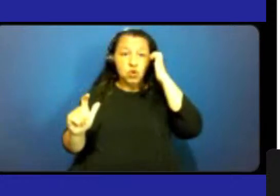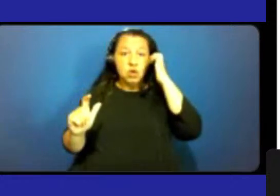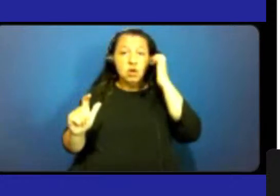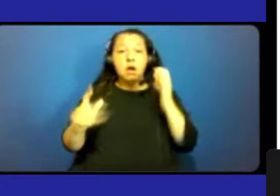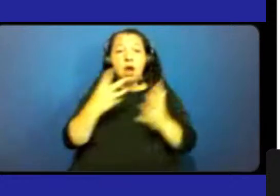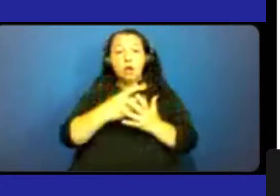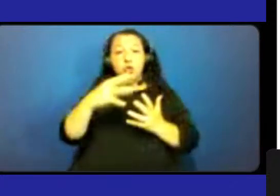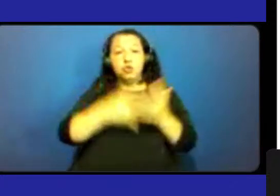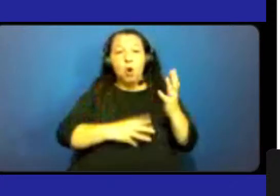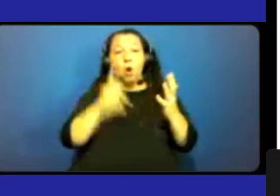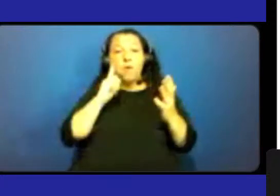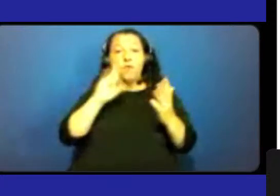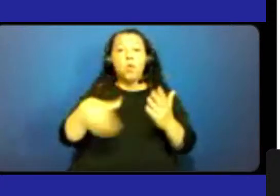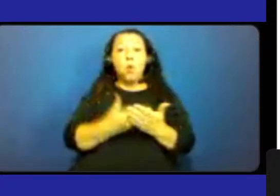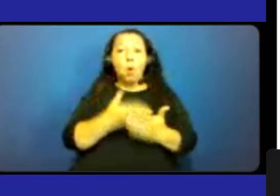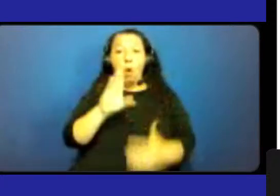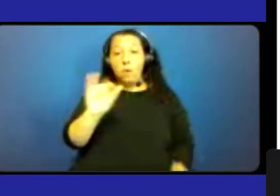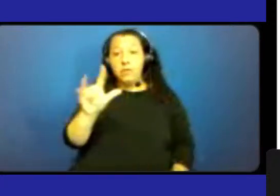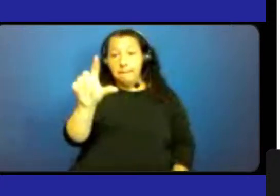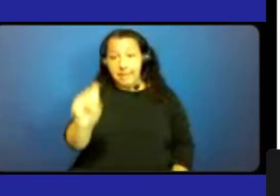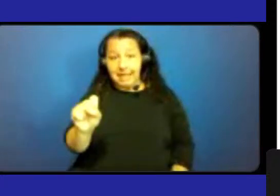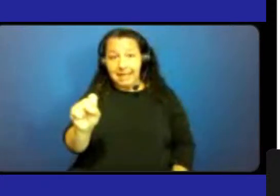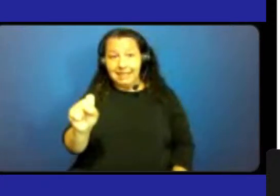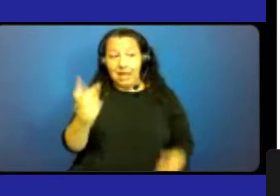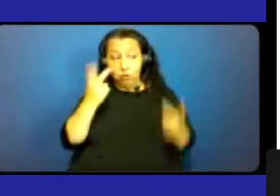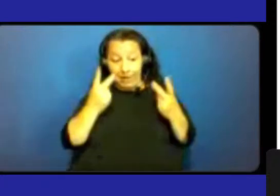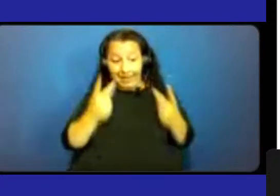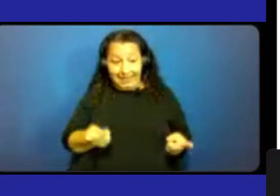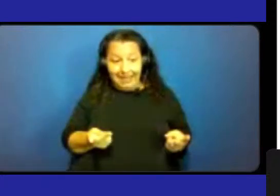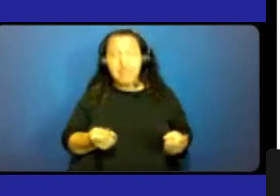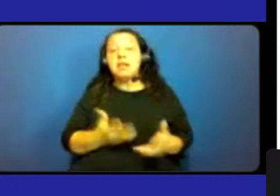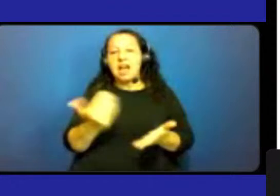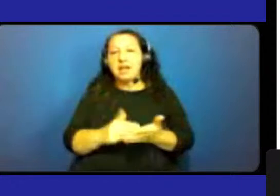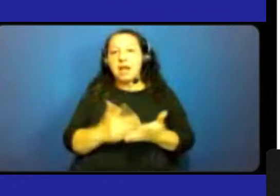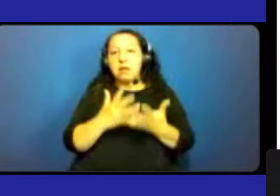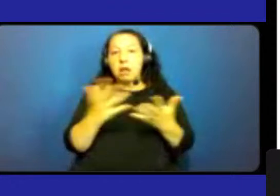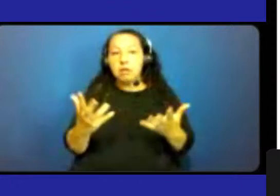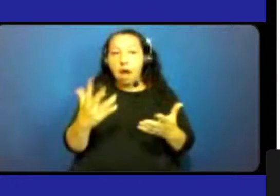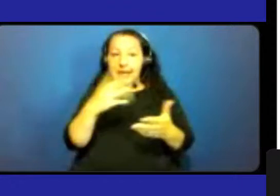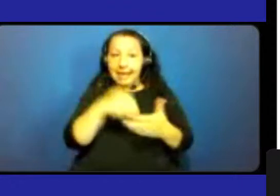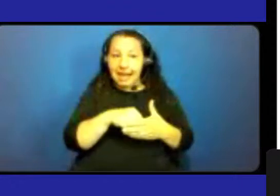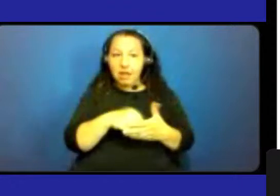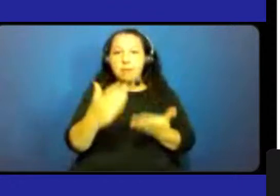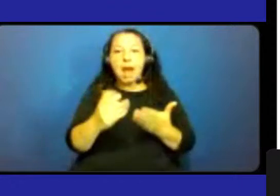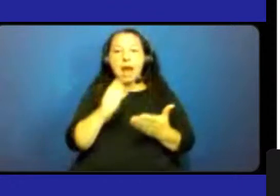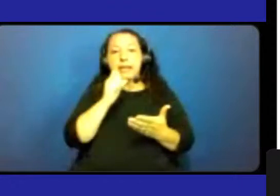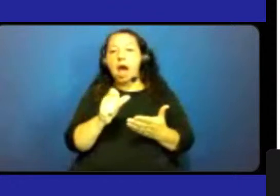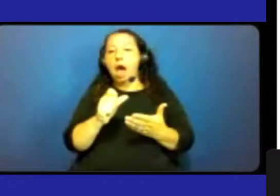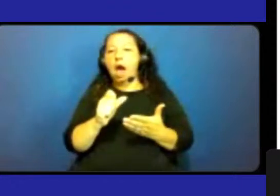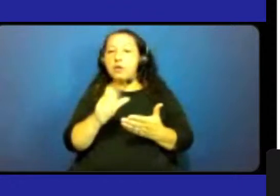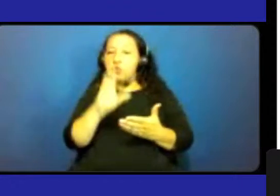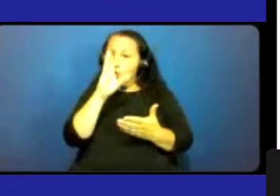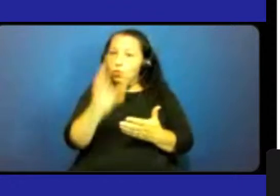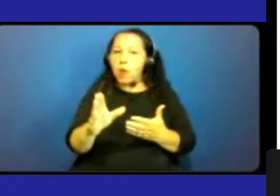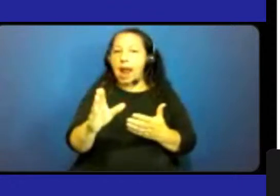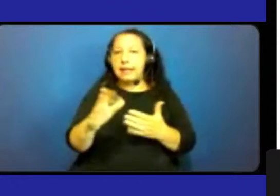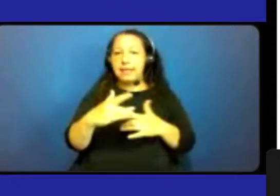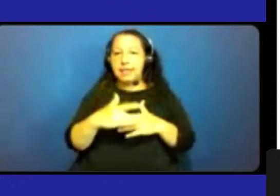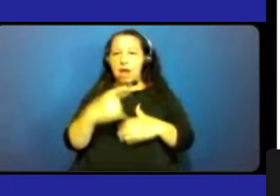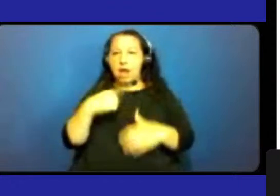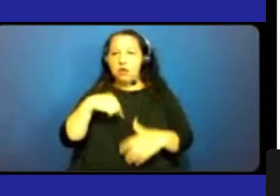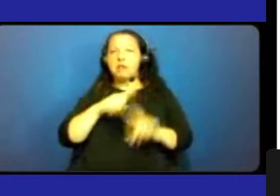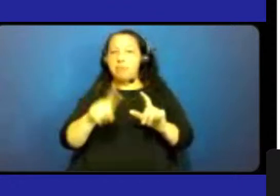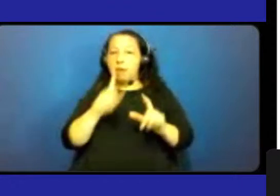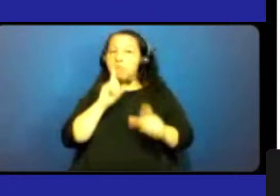of all of the bills, because again, there's much in there that might not ostensibly touch us, but very much touch us. And